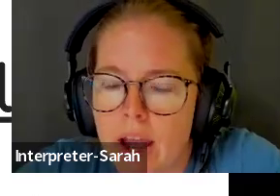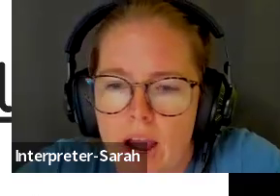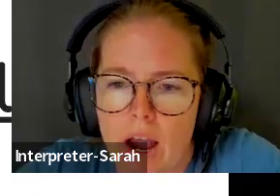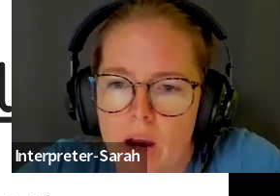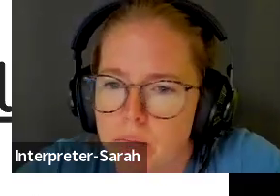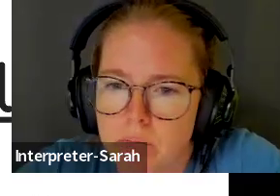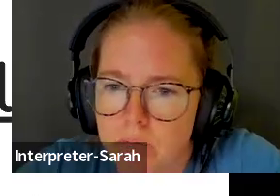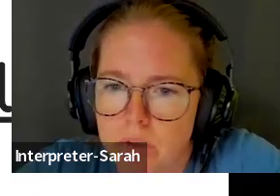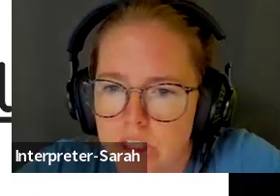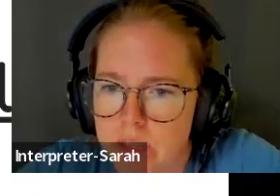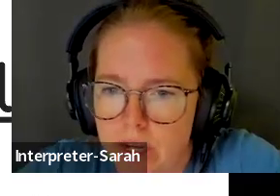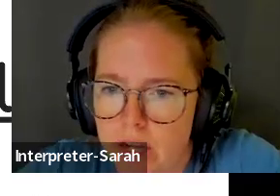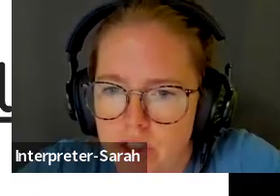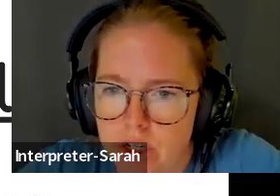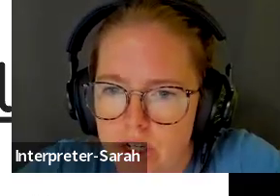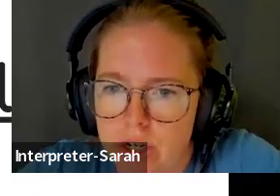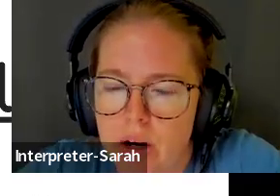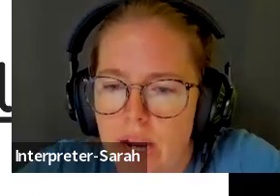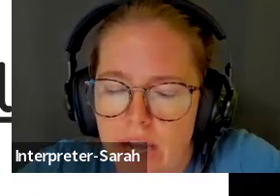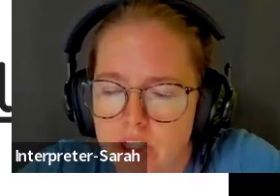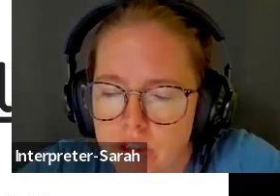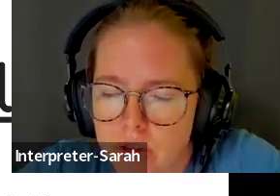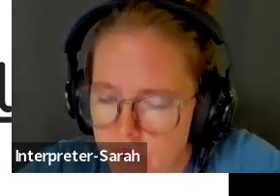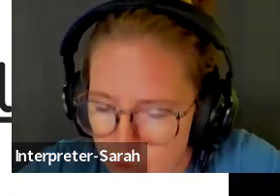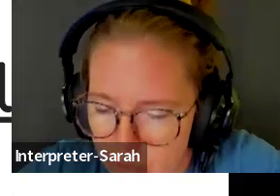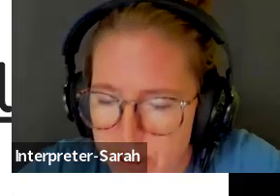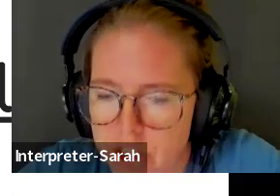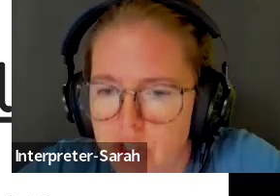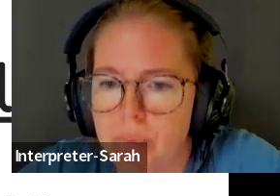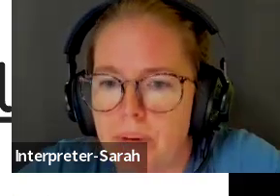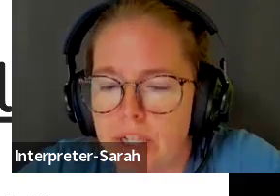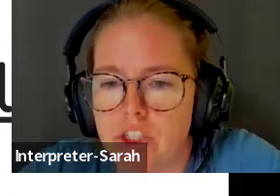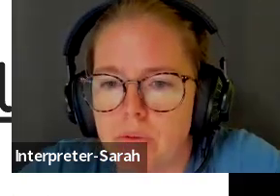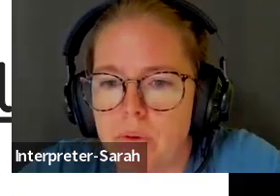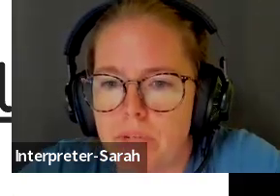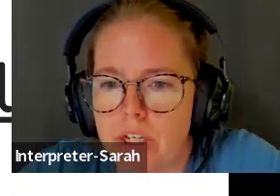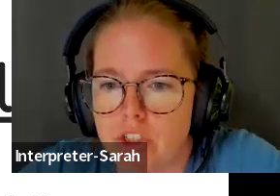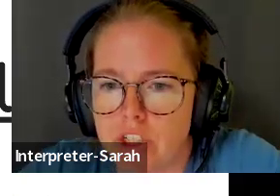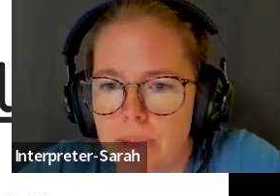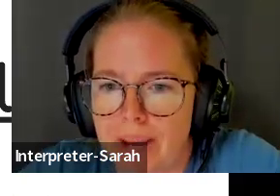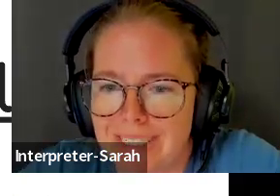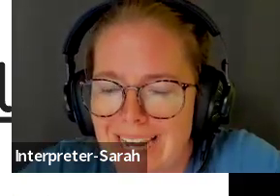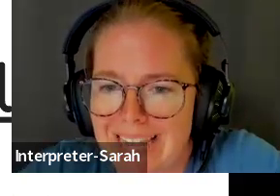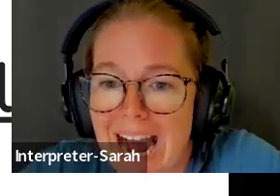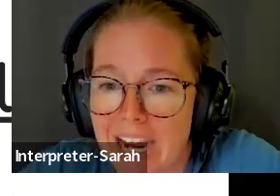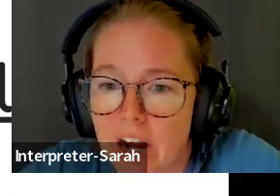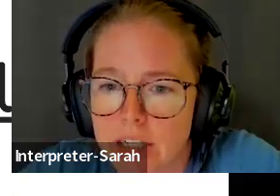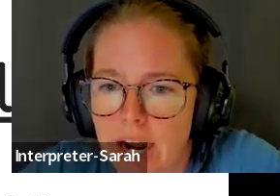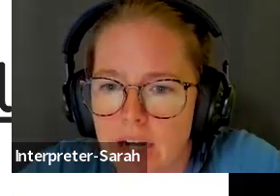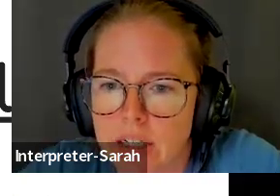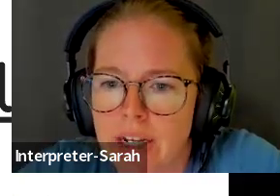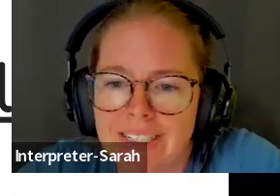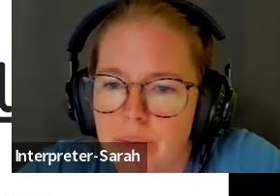anything. Just speak as you could, as you normally do, but do be ensured to maintain that